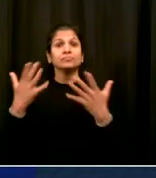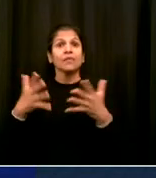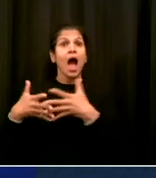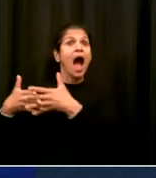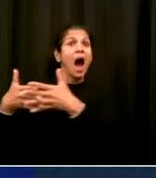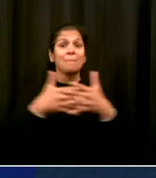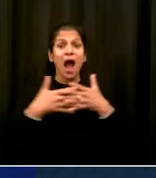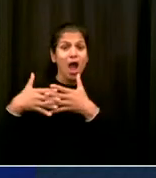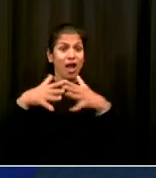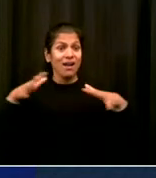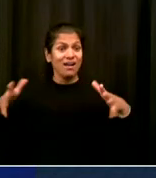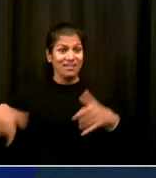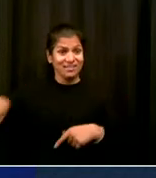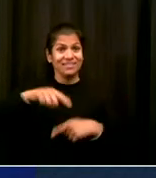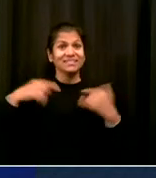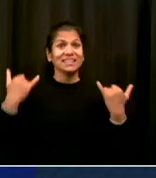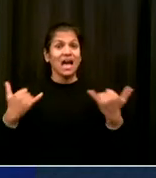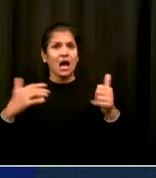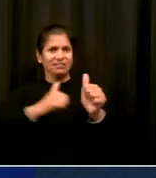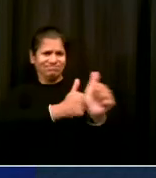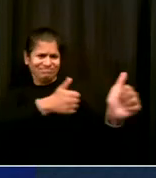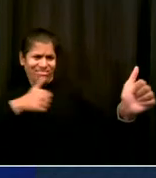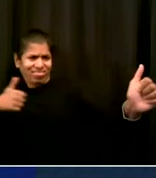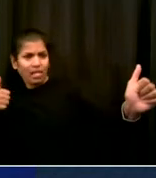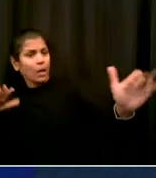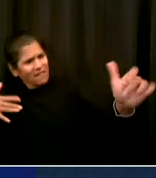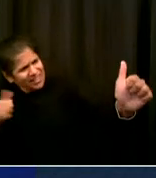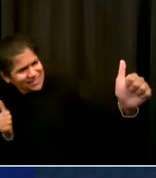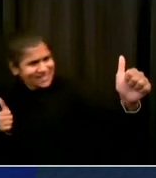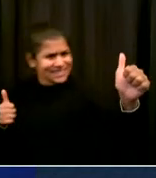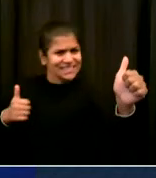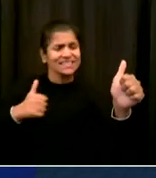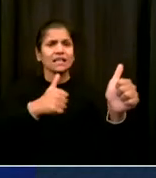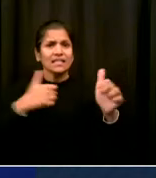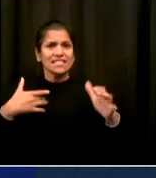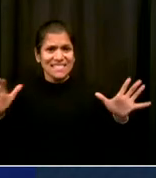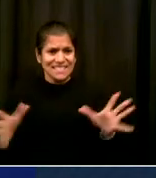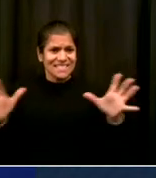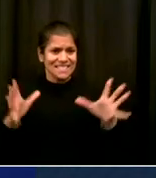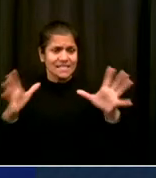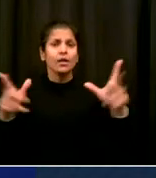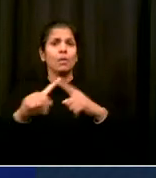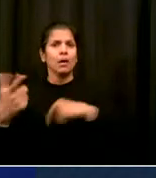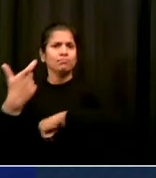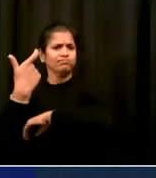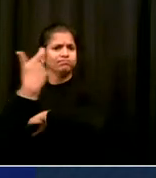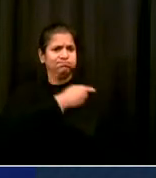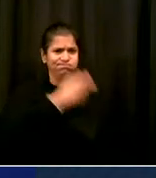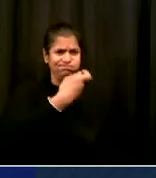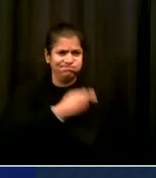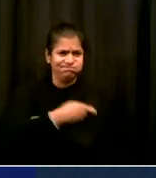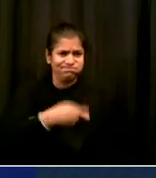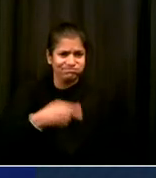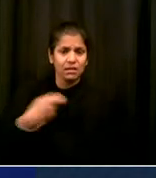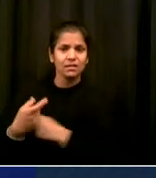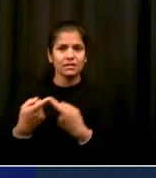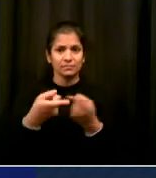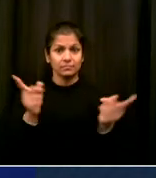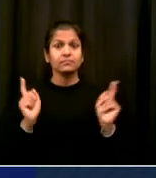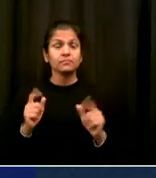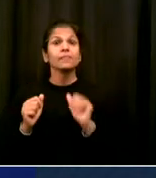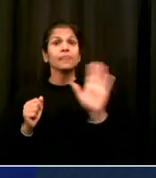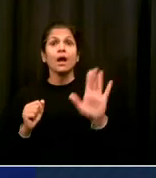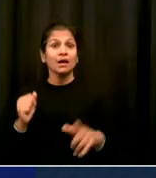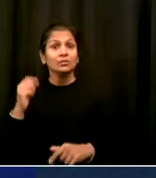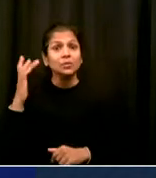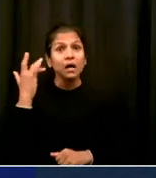going to need to go faster to beat back the coronavirus, to restart our economy, to protect people's lives, to recover. We've got to go